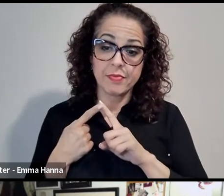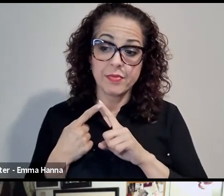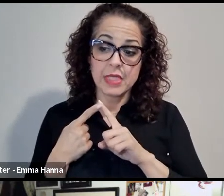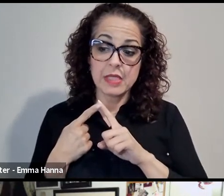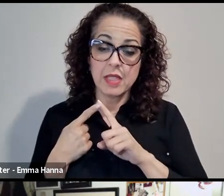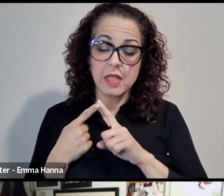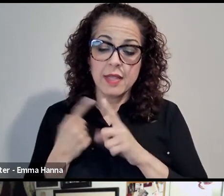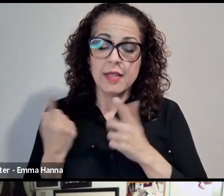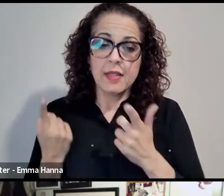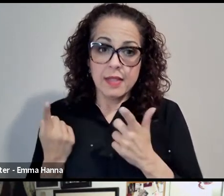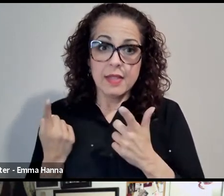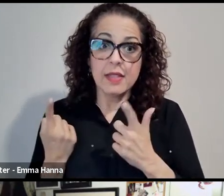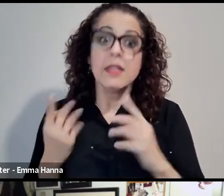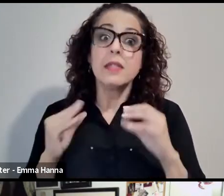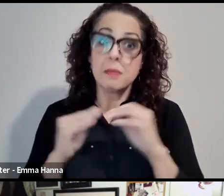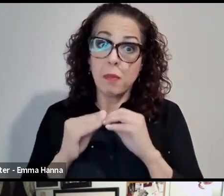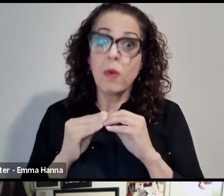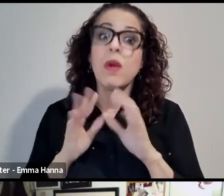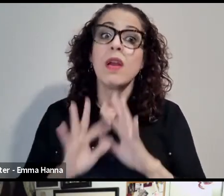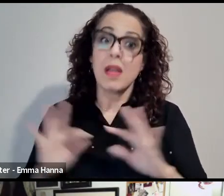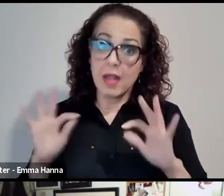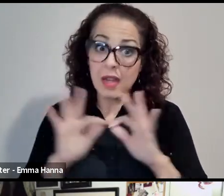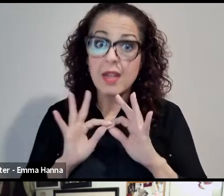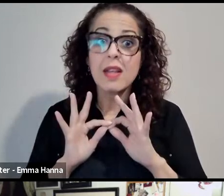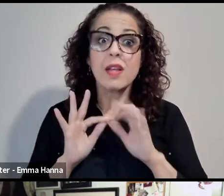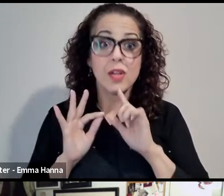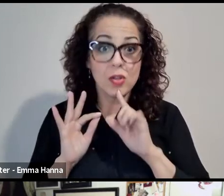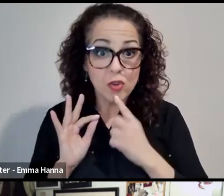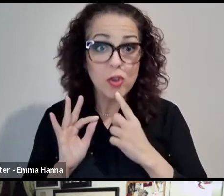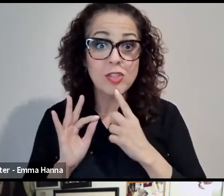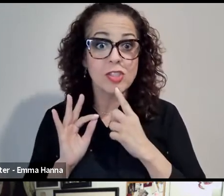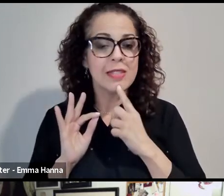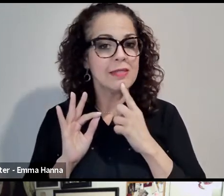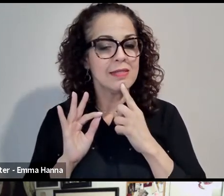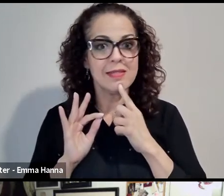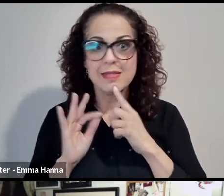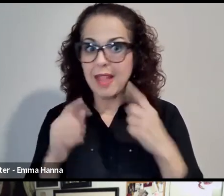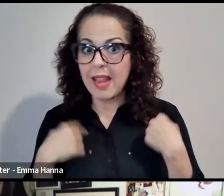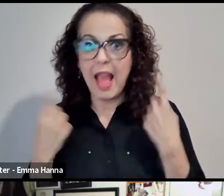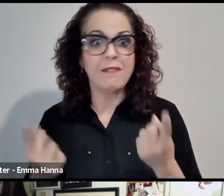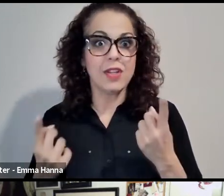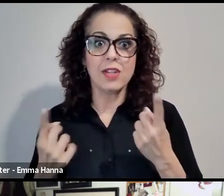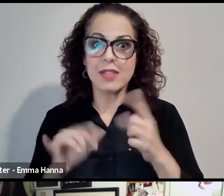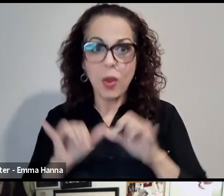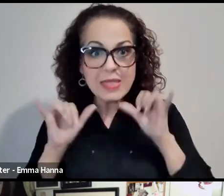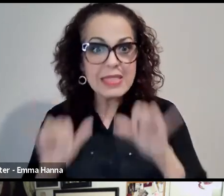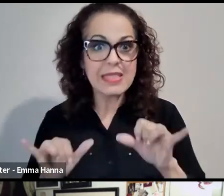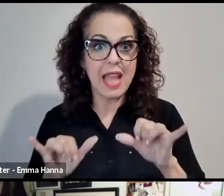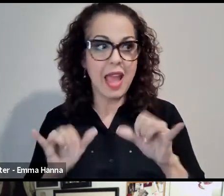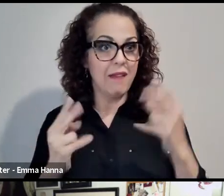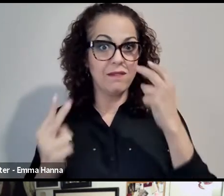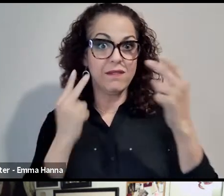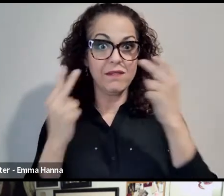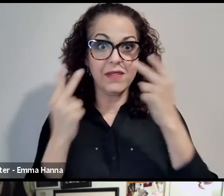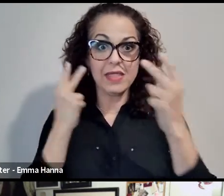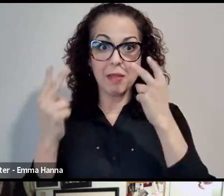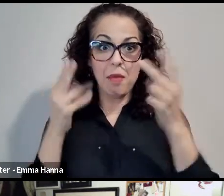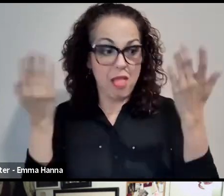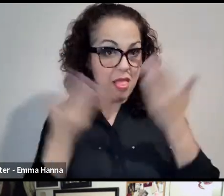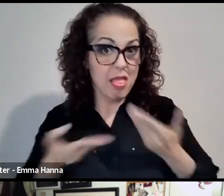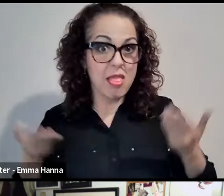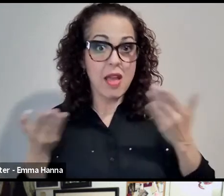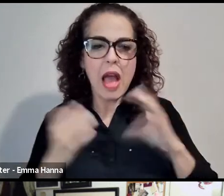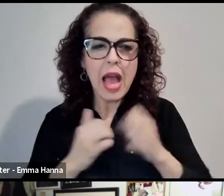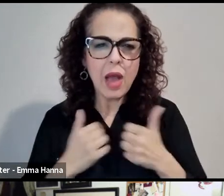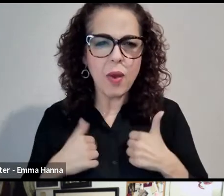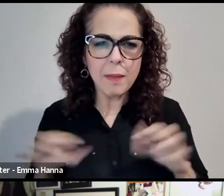it's more urgent than ever that we stay visible. And that's life's work. So how was I going to do it? So what I'm